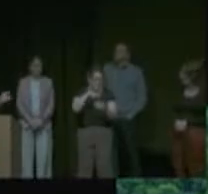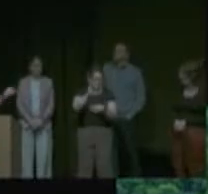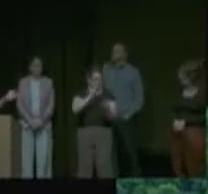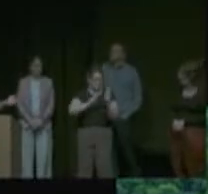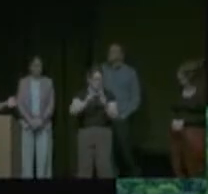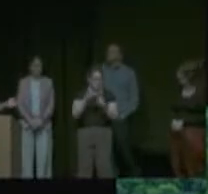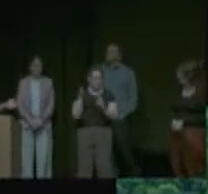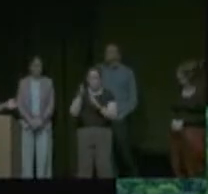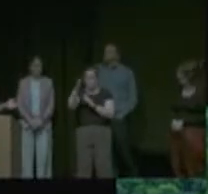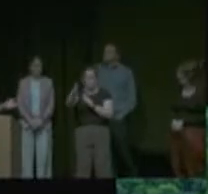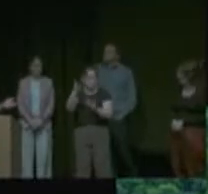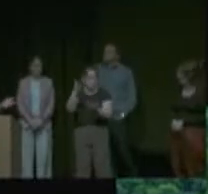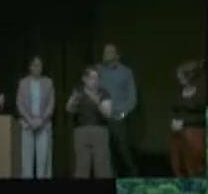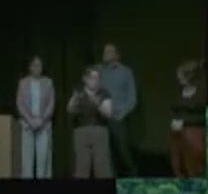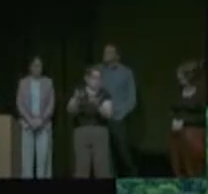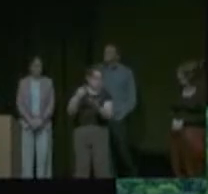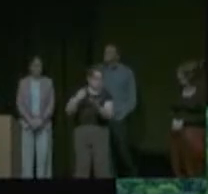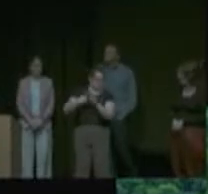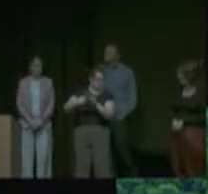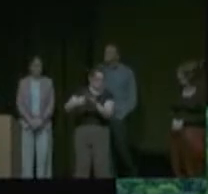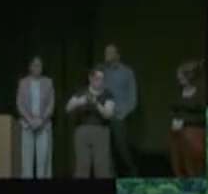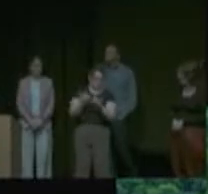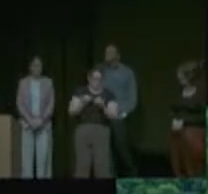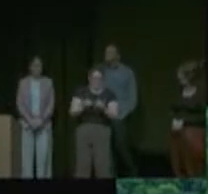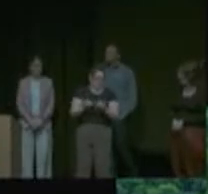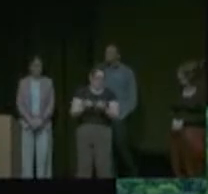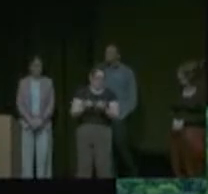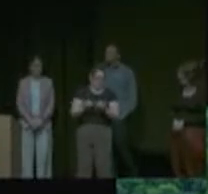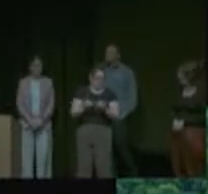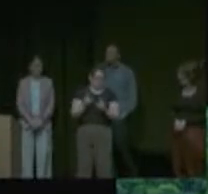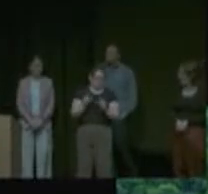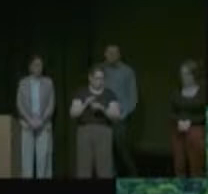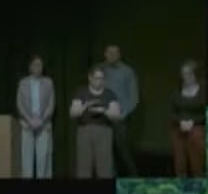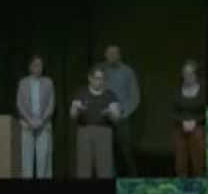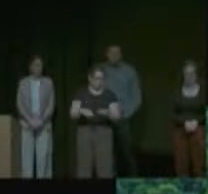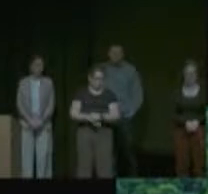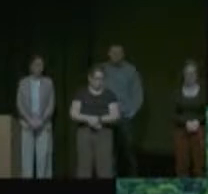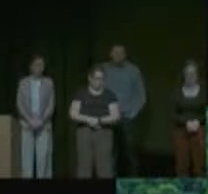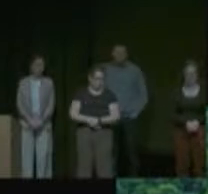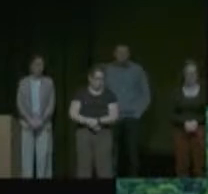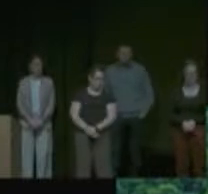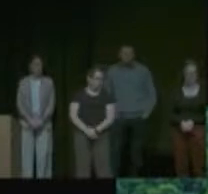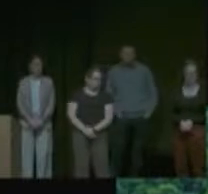this may be a conversation we have, but for the moment, it is not.